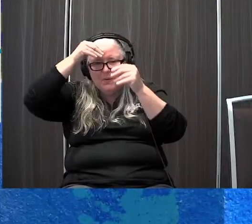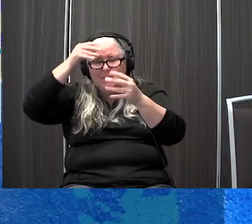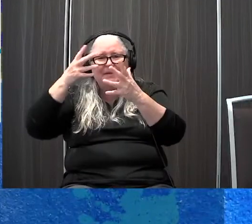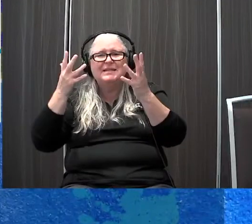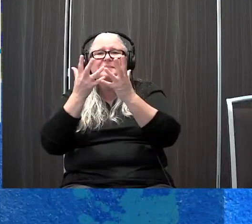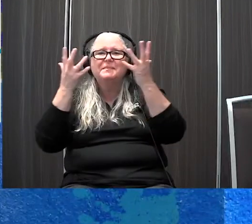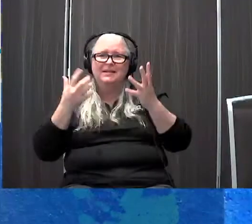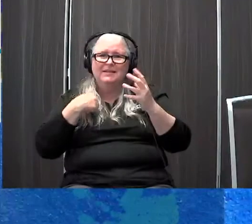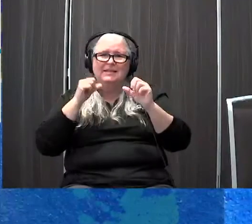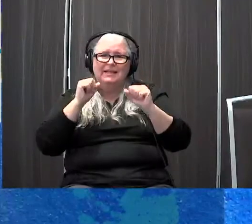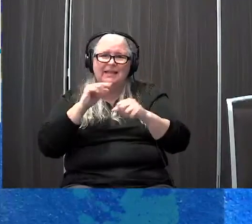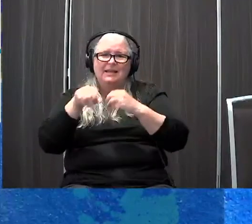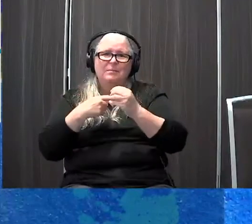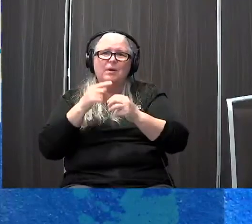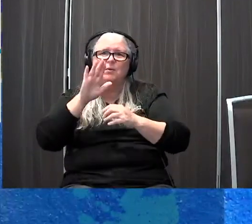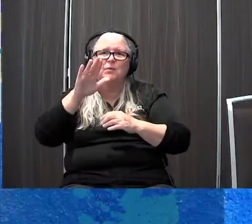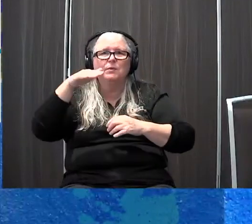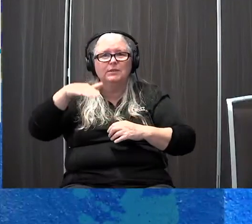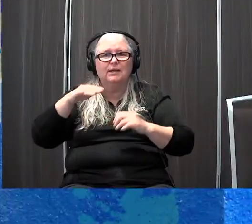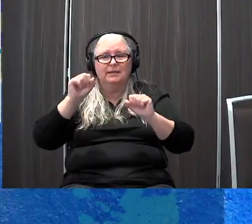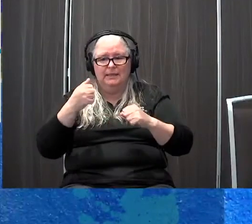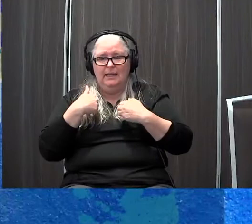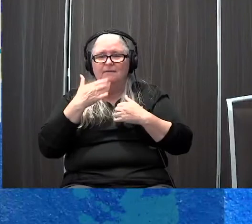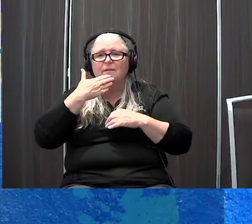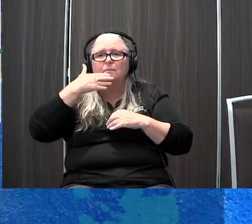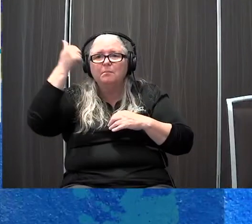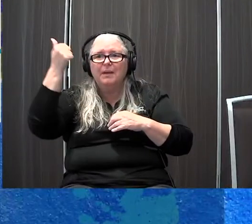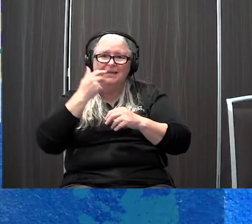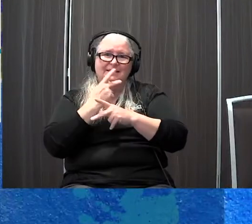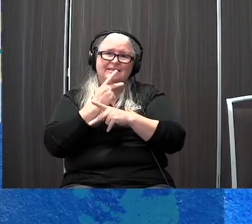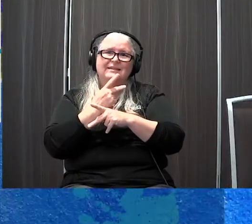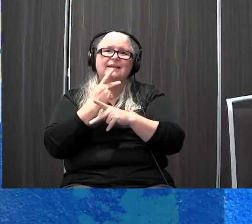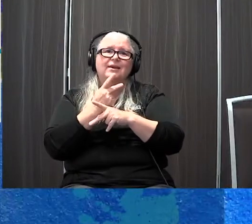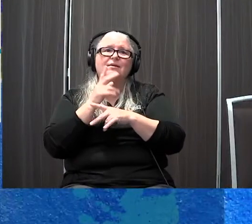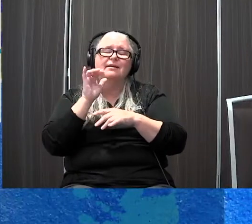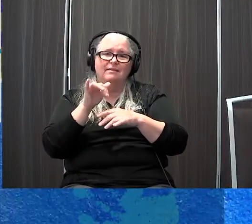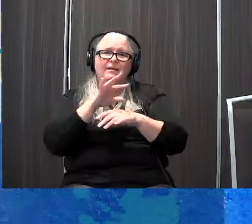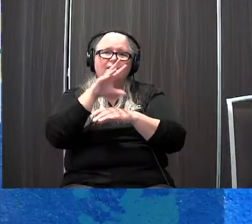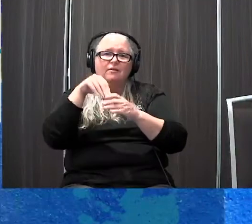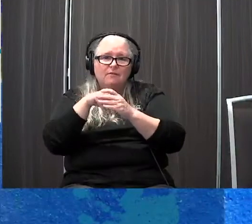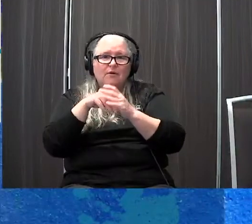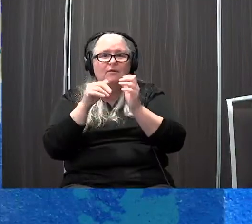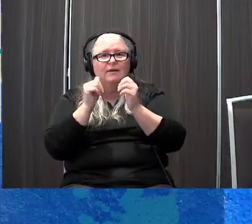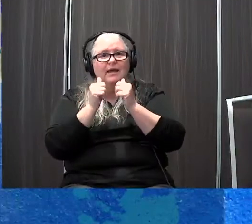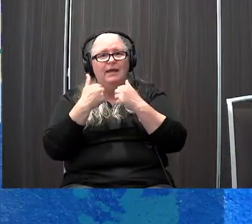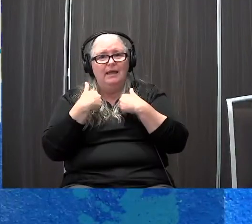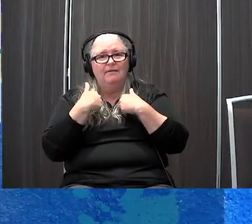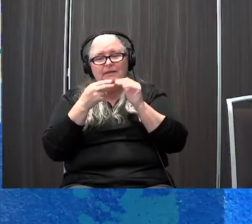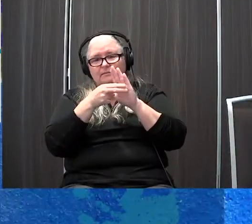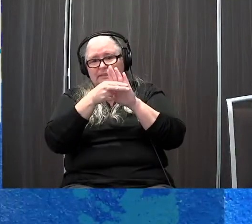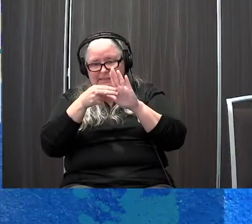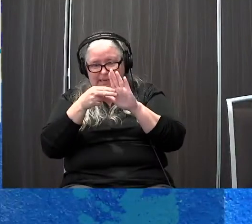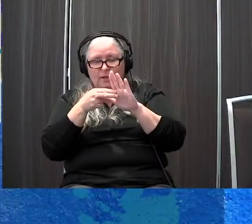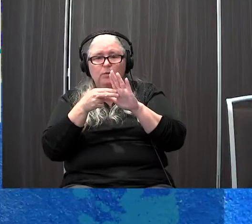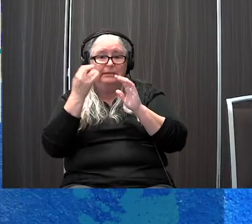as much as I can about your child so that we can take the best care of your child. And so that involves having a diagnosis if we can make one,